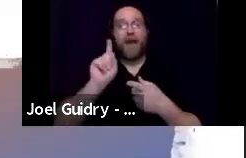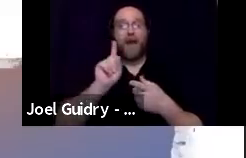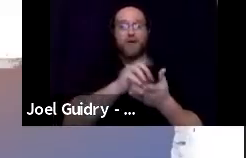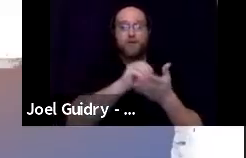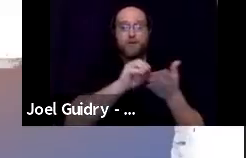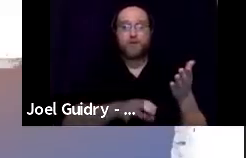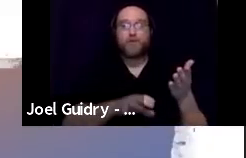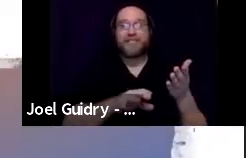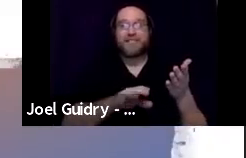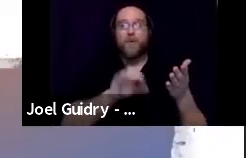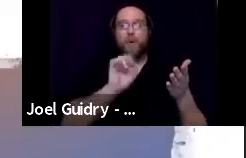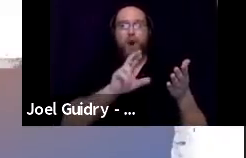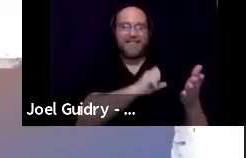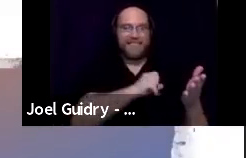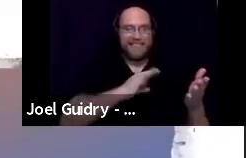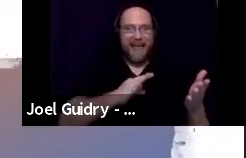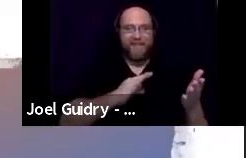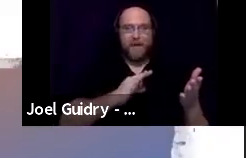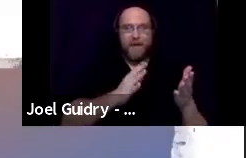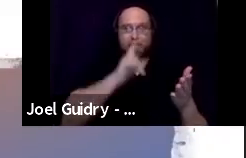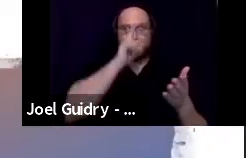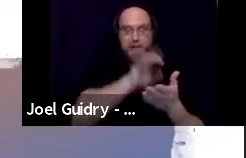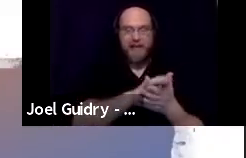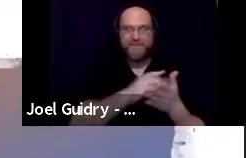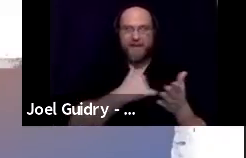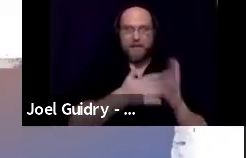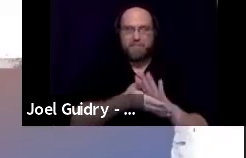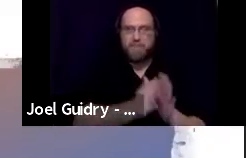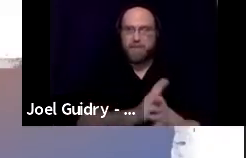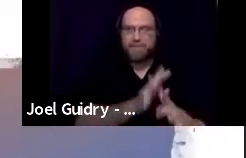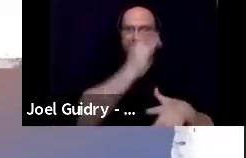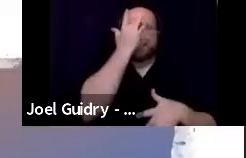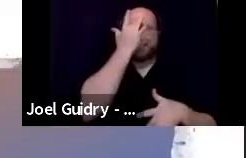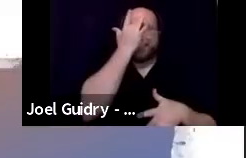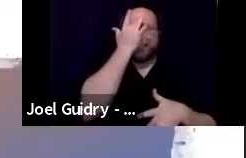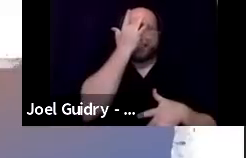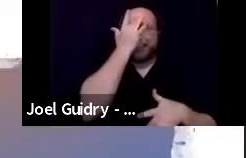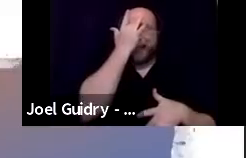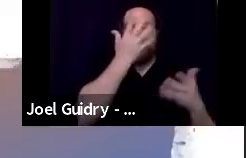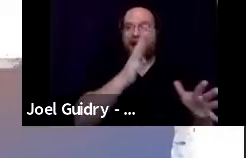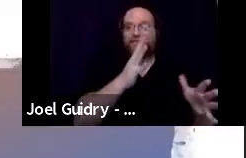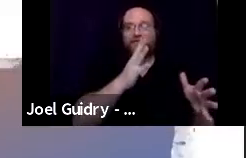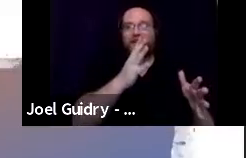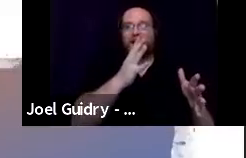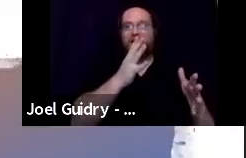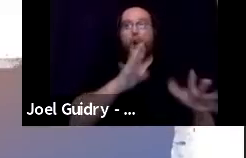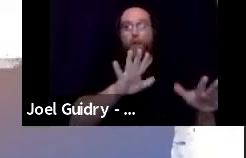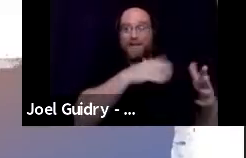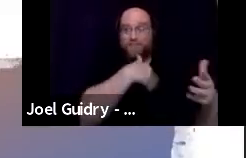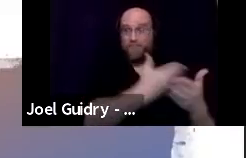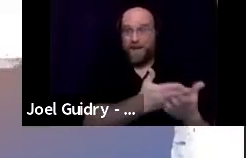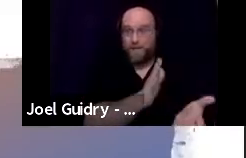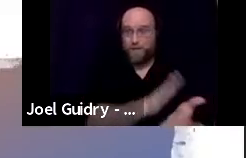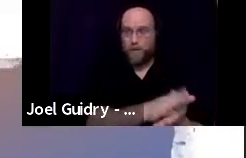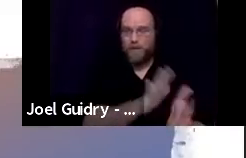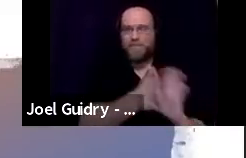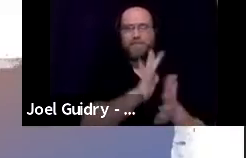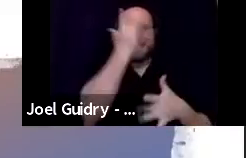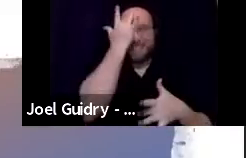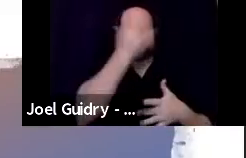they think they are coming down with COVID after they've already come to school. And here again,